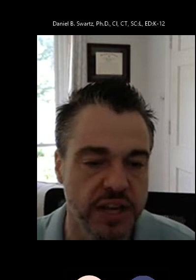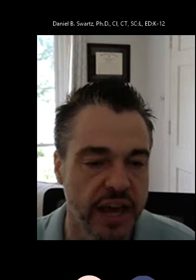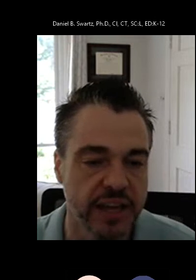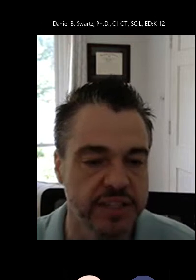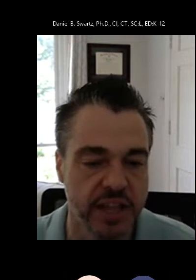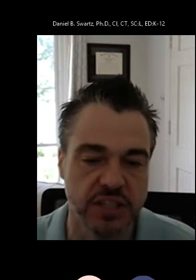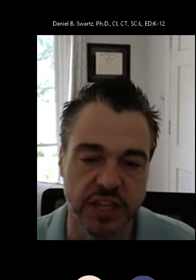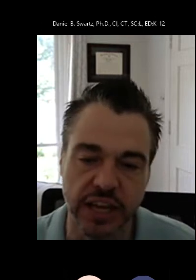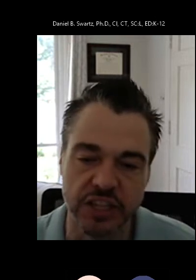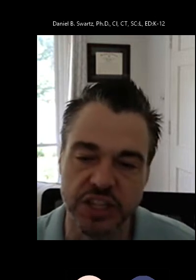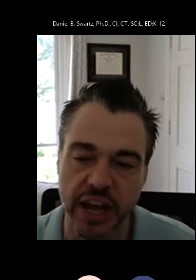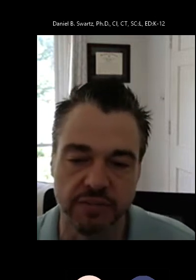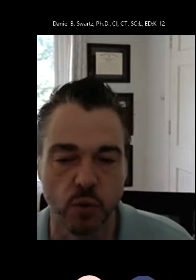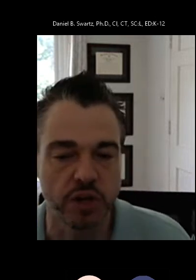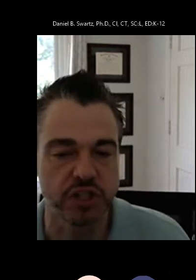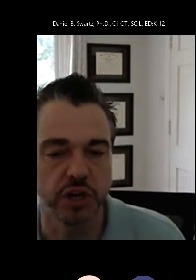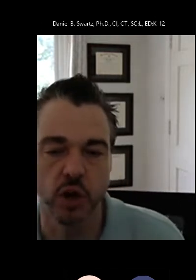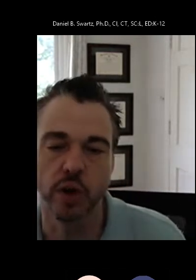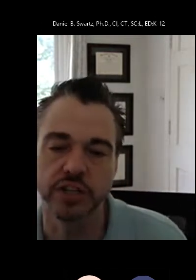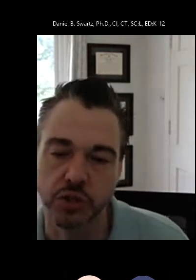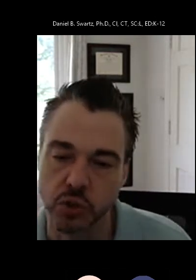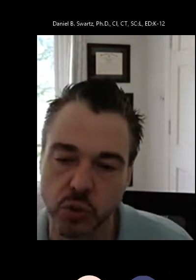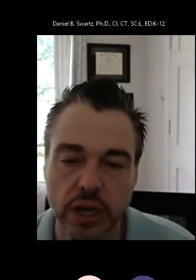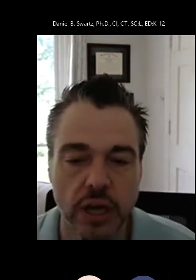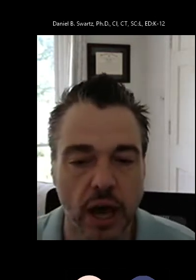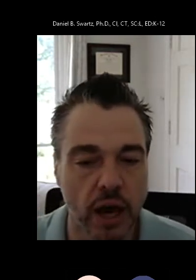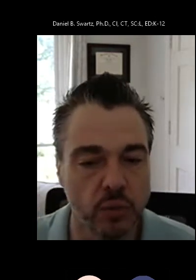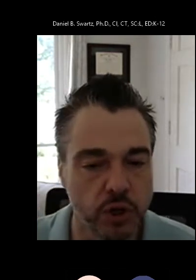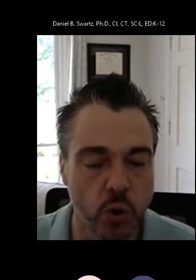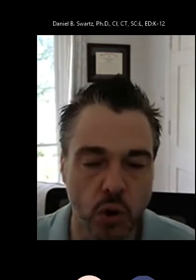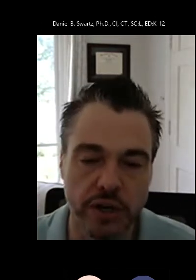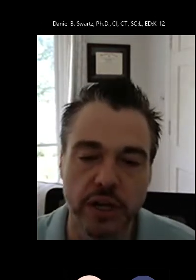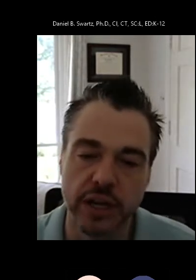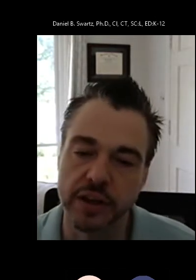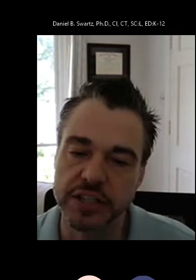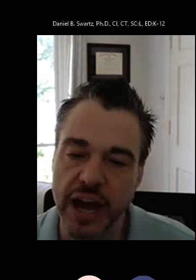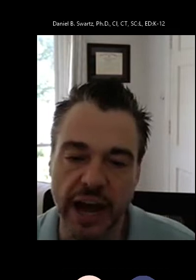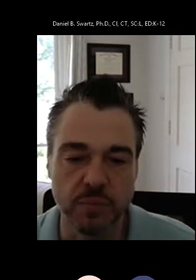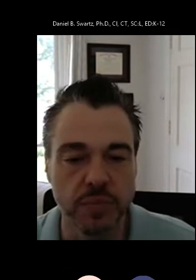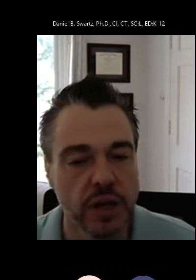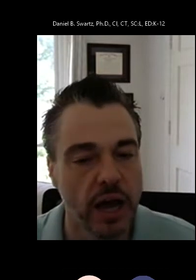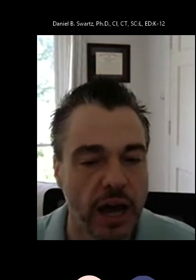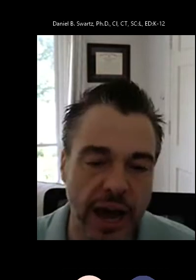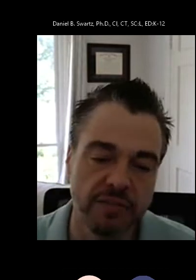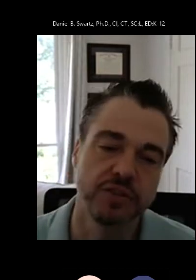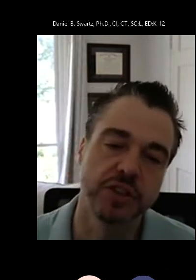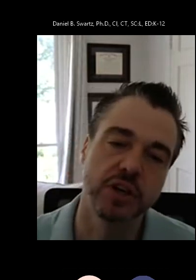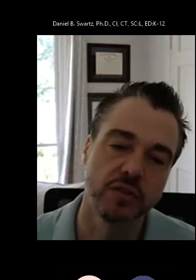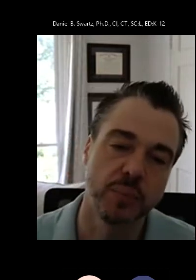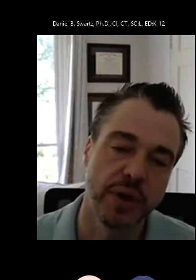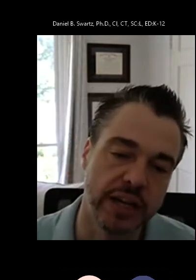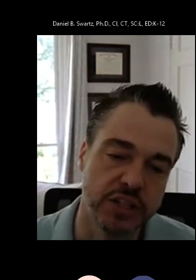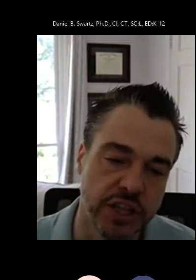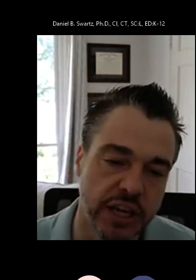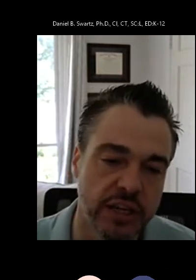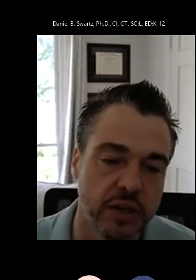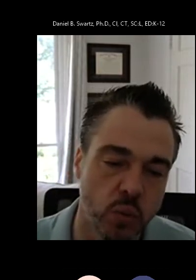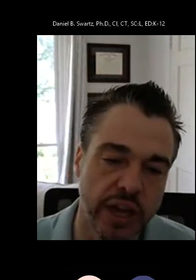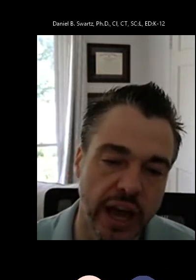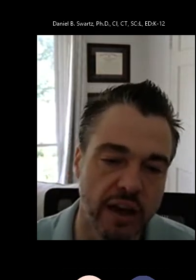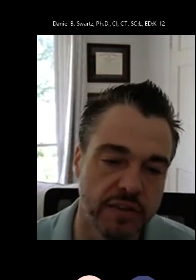and place an X next to each date for which they're going to record their time. After the cover